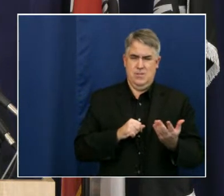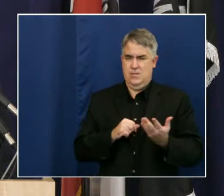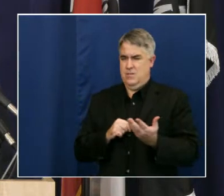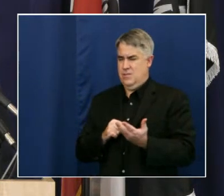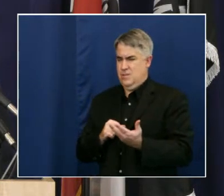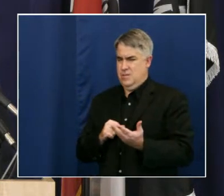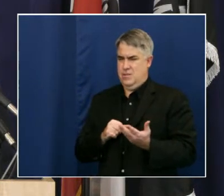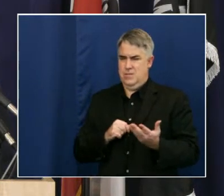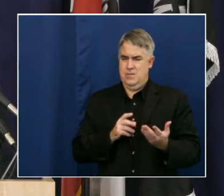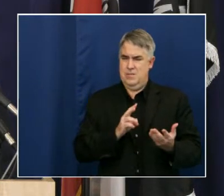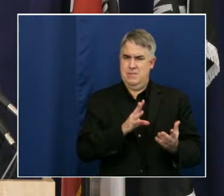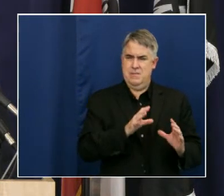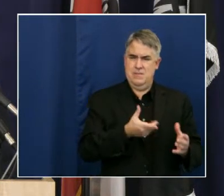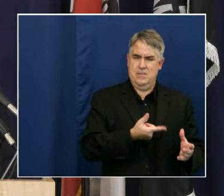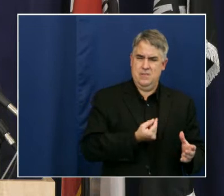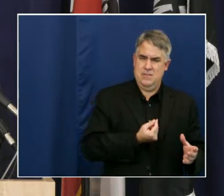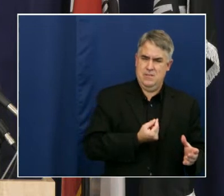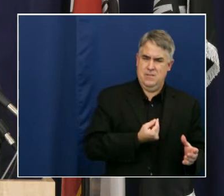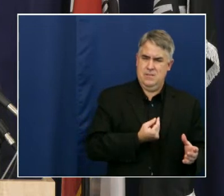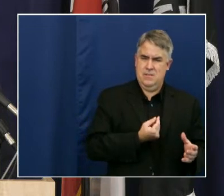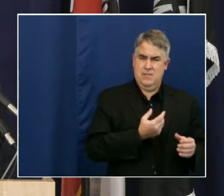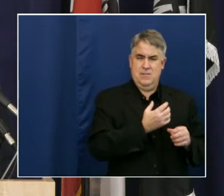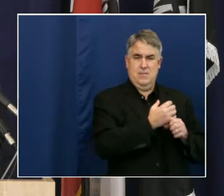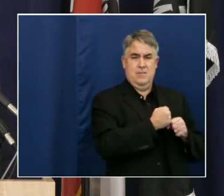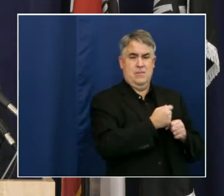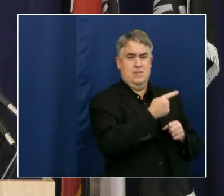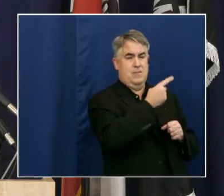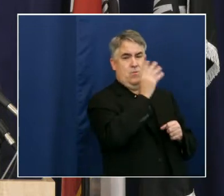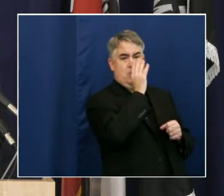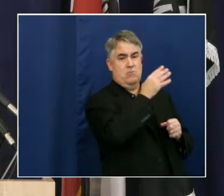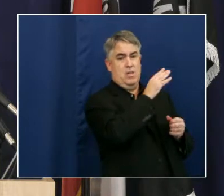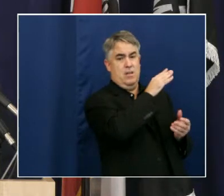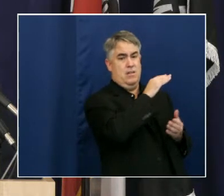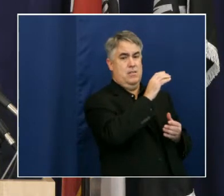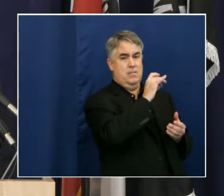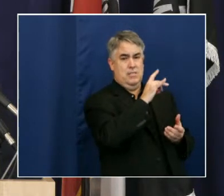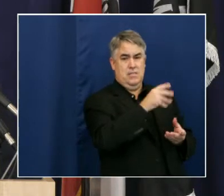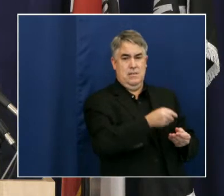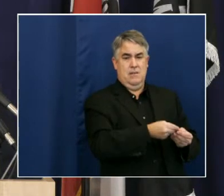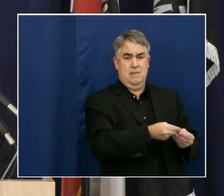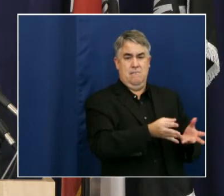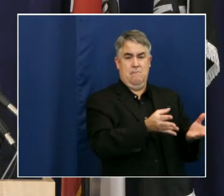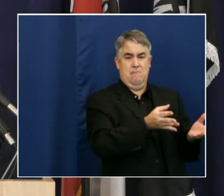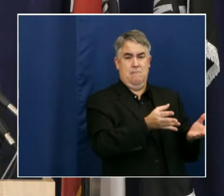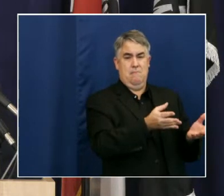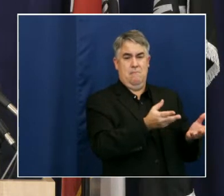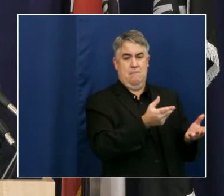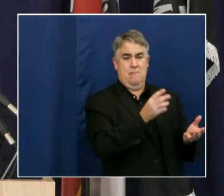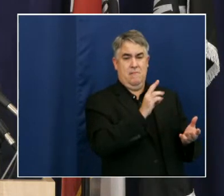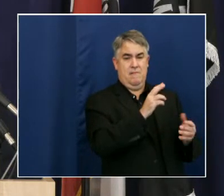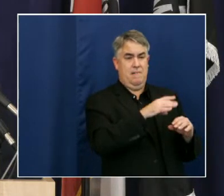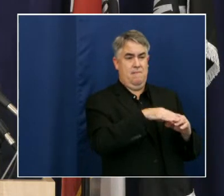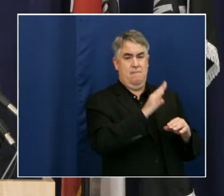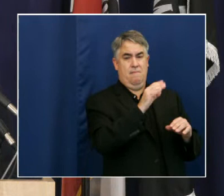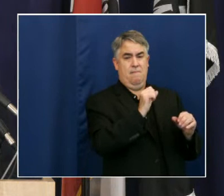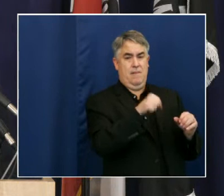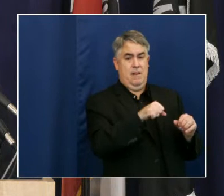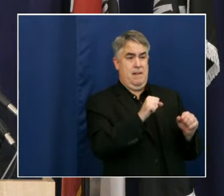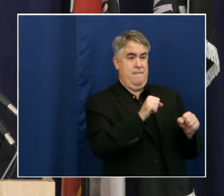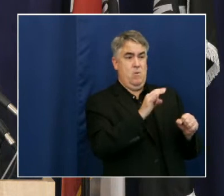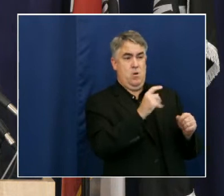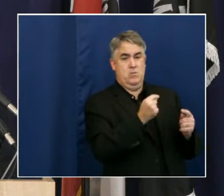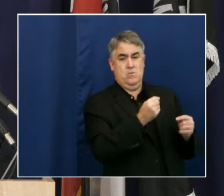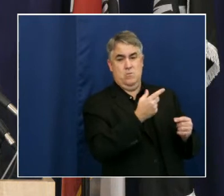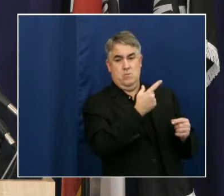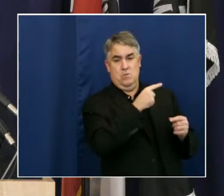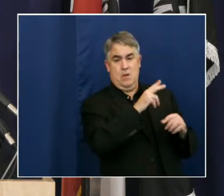supply from the CDC or whoever, can do anyone 65 and older as of today. But